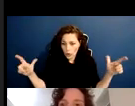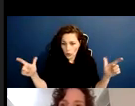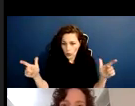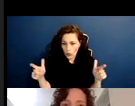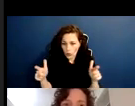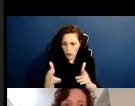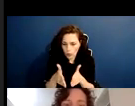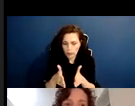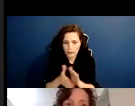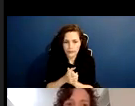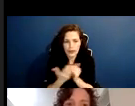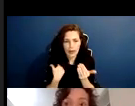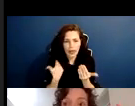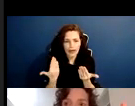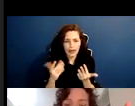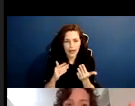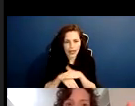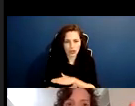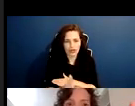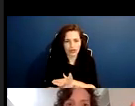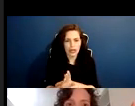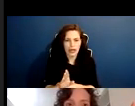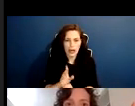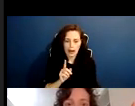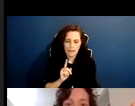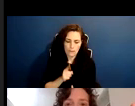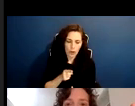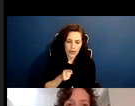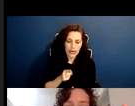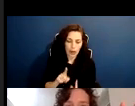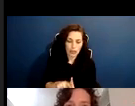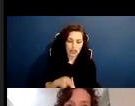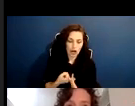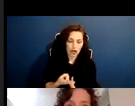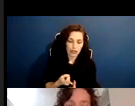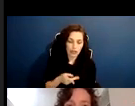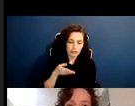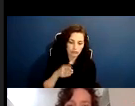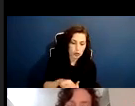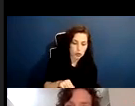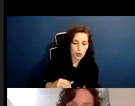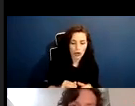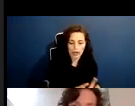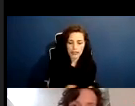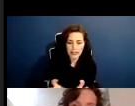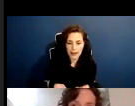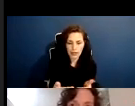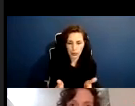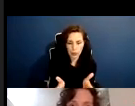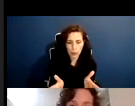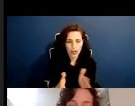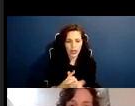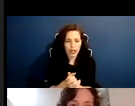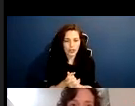We now have our entry point to this topic and to this larger story. And so the film is promising to tell the story of